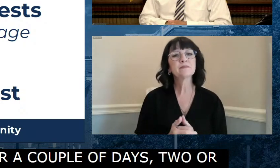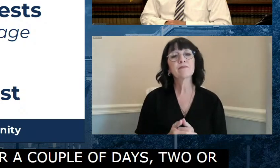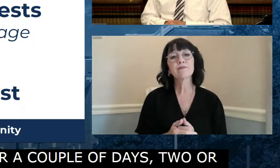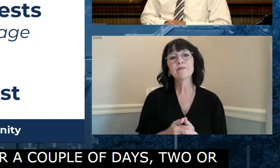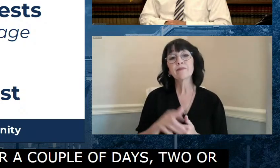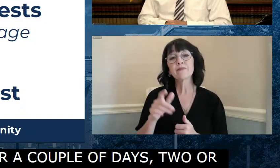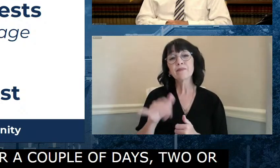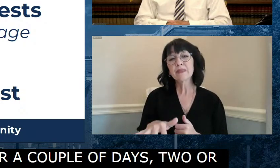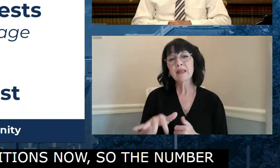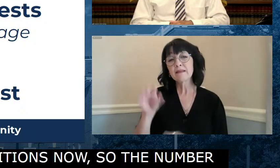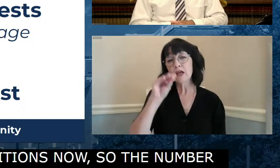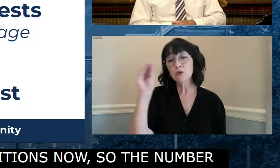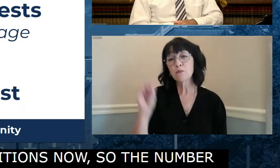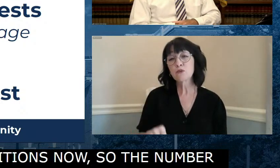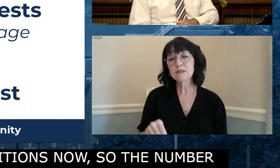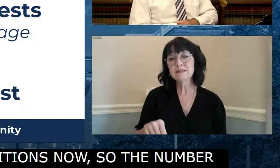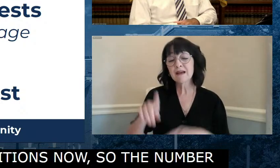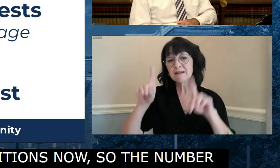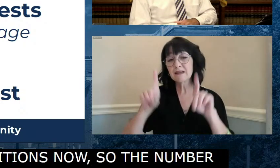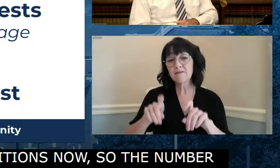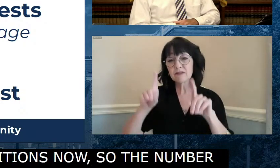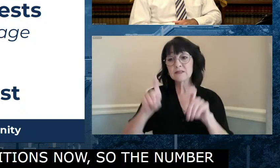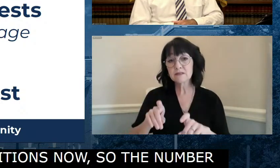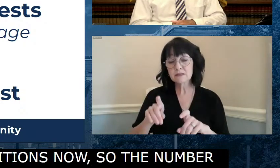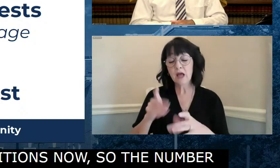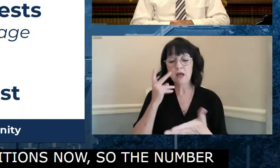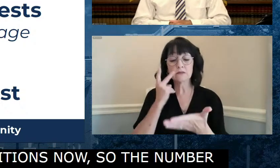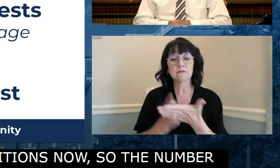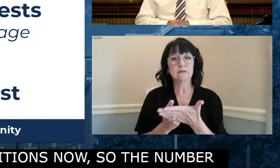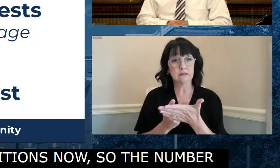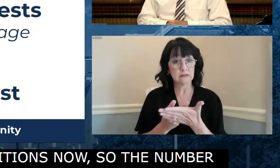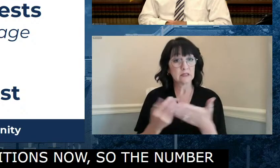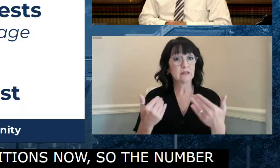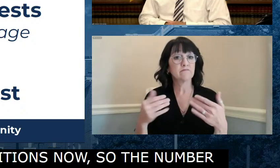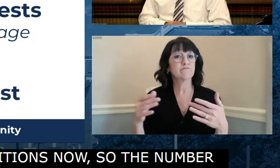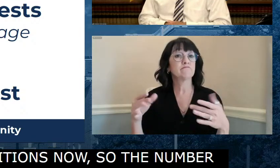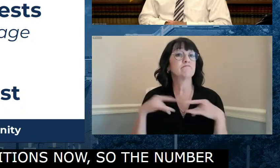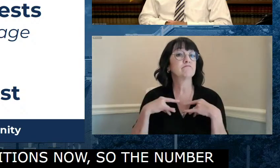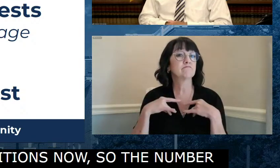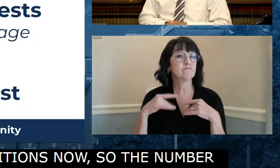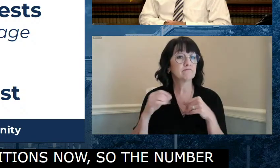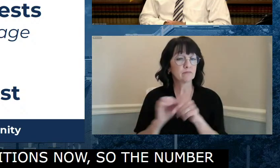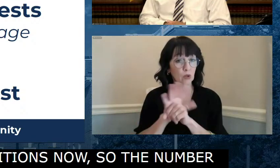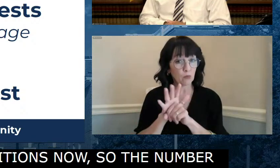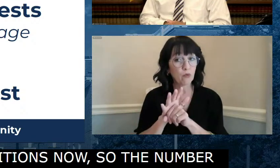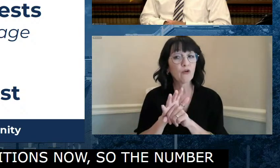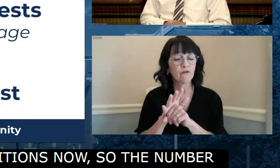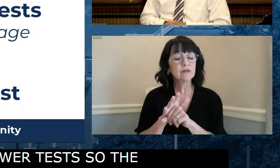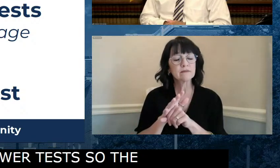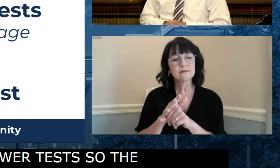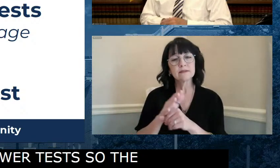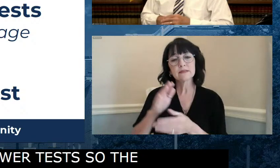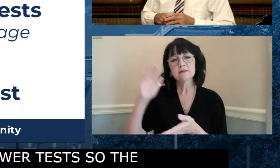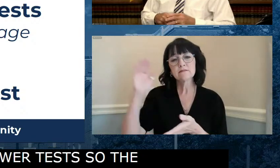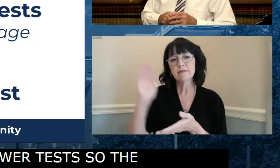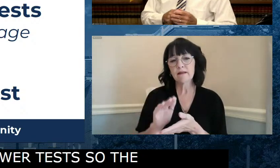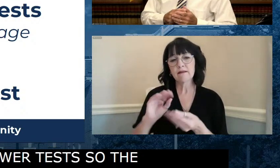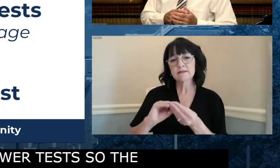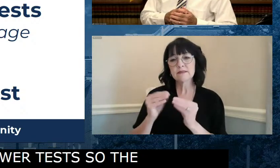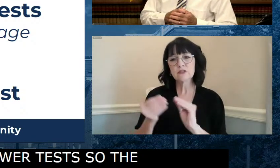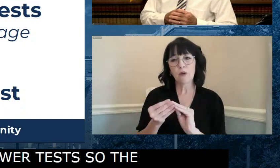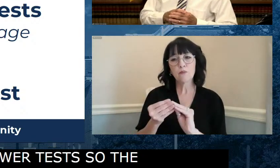is there are fewer tests, and so the denominator is smaller here, but again, the numerator is still a little